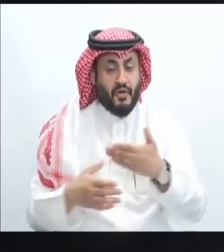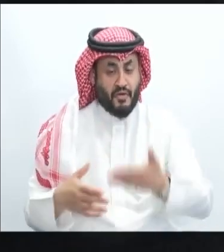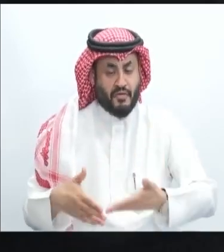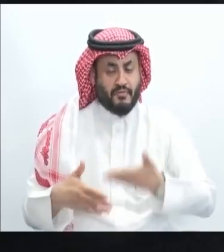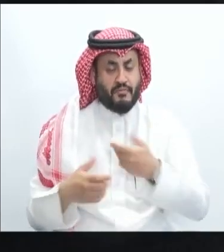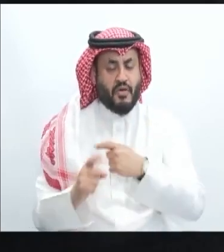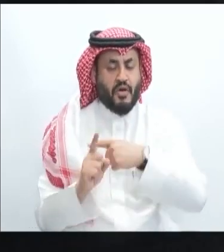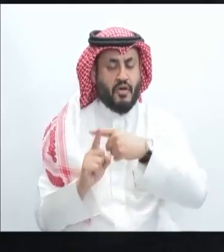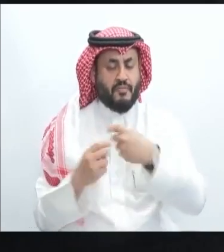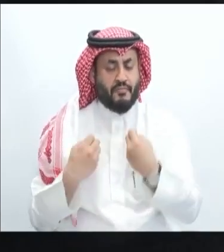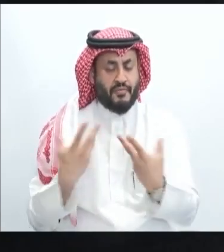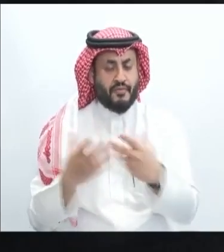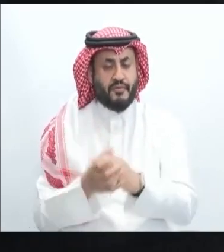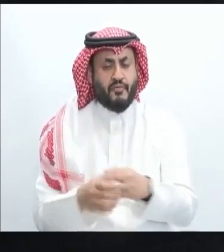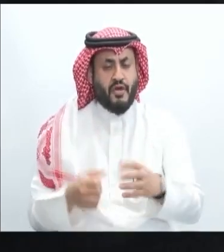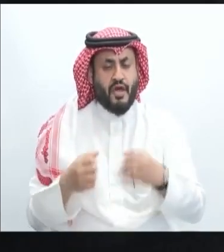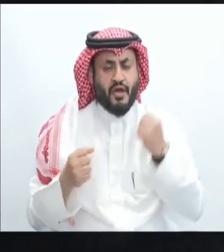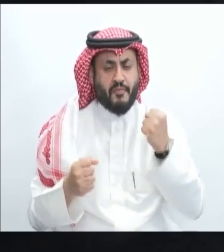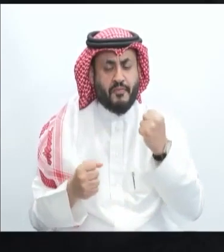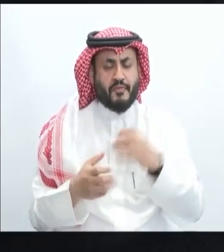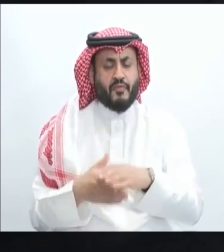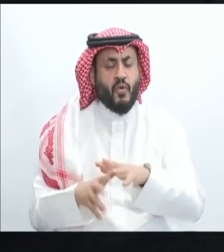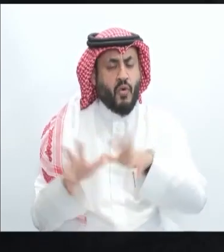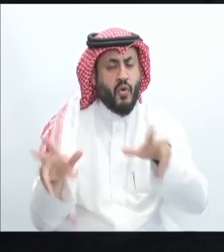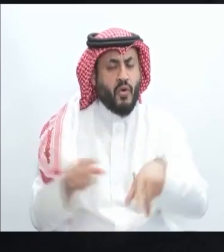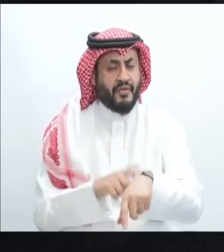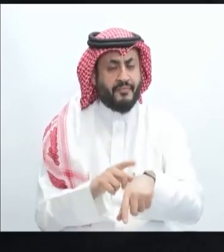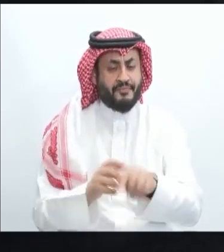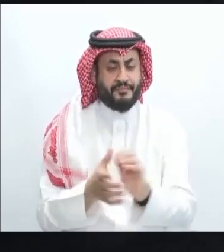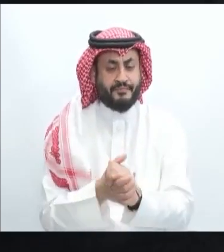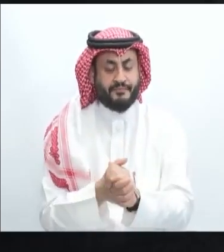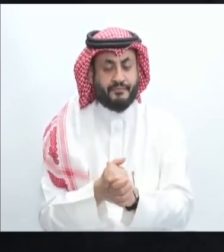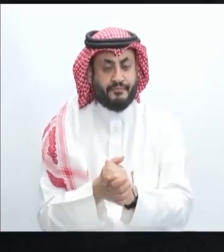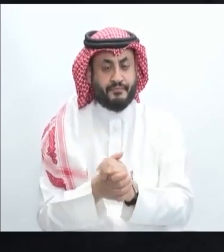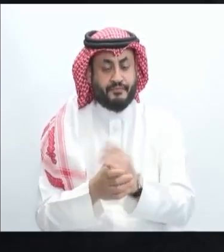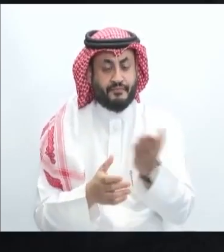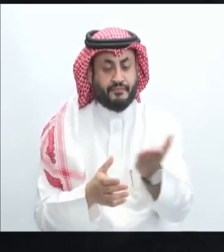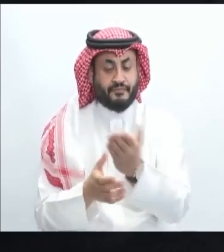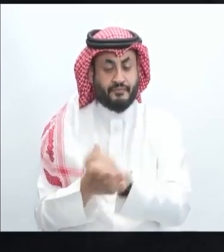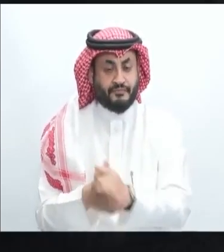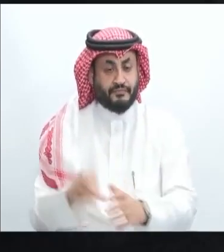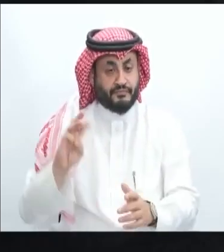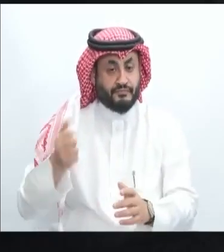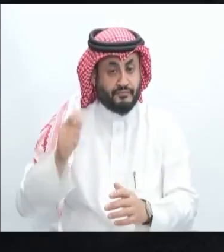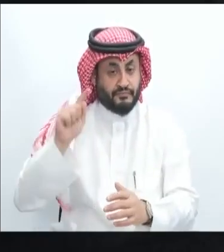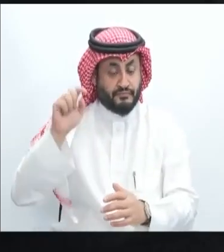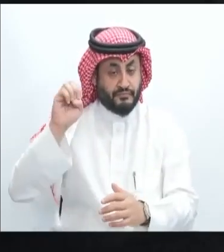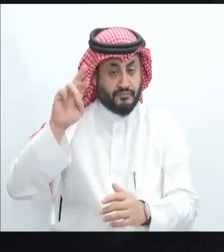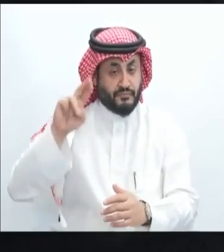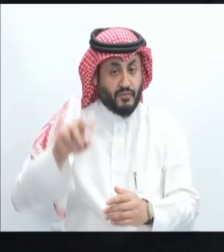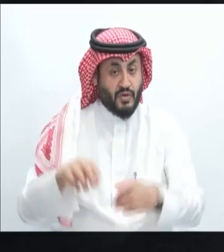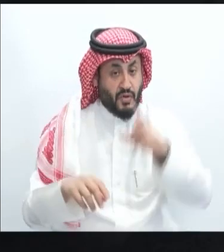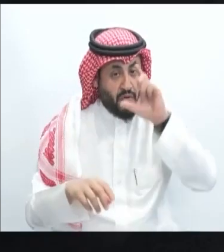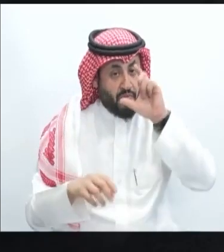will keep us active all the time. We should drink a lot of water when we